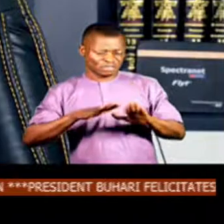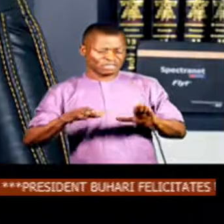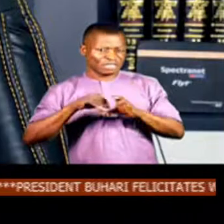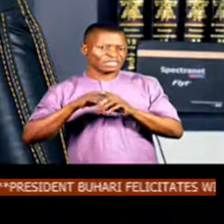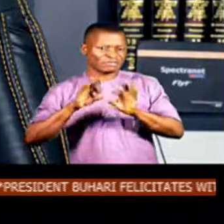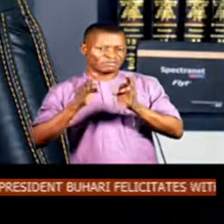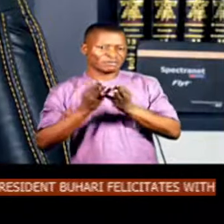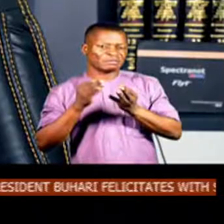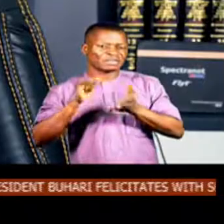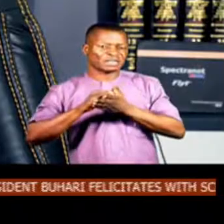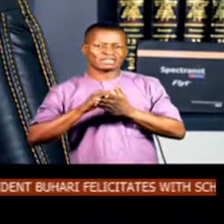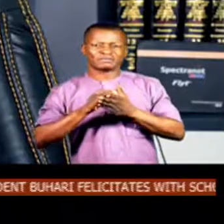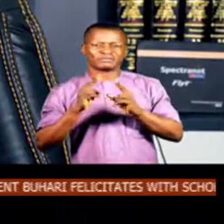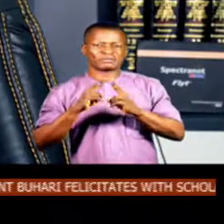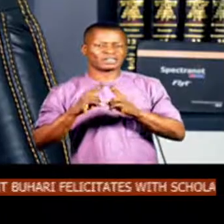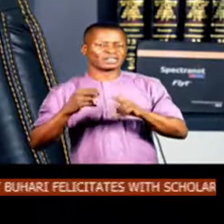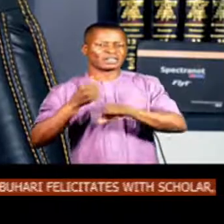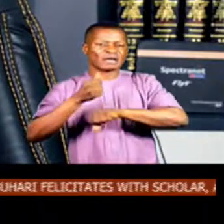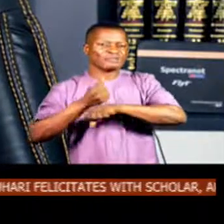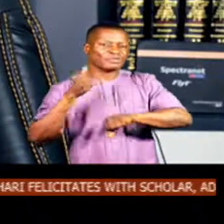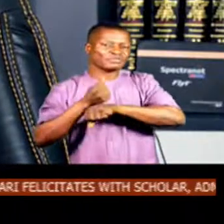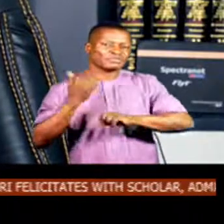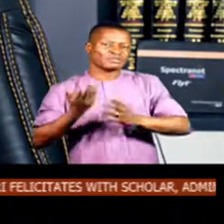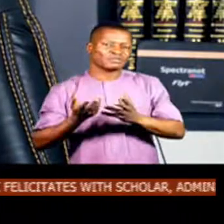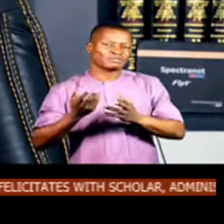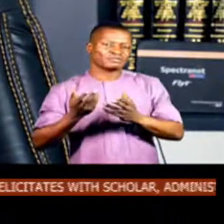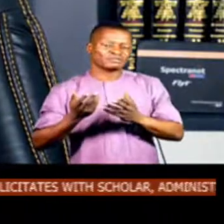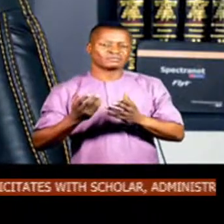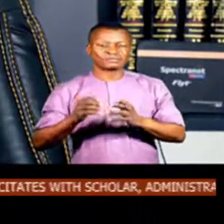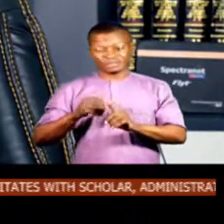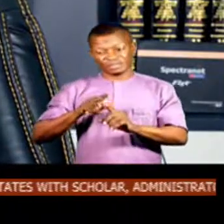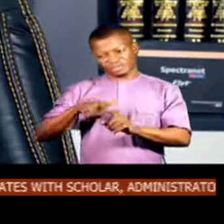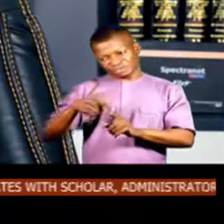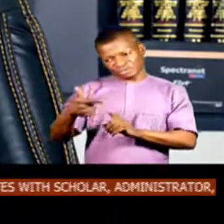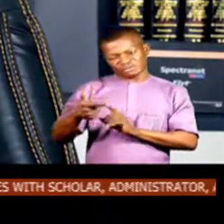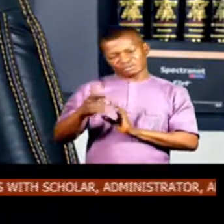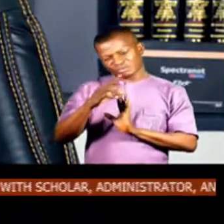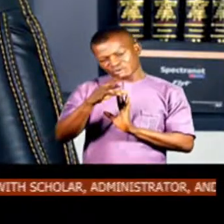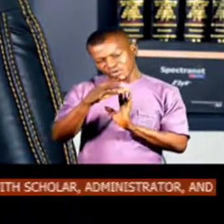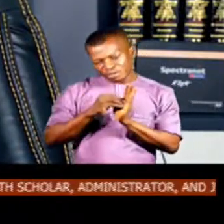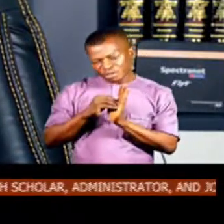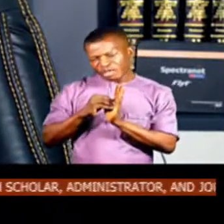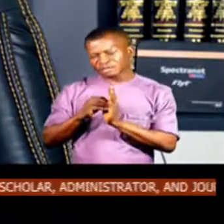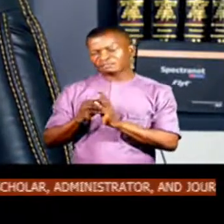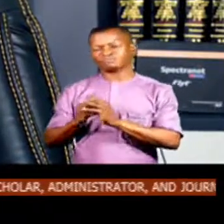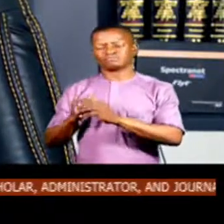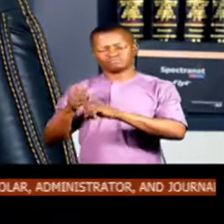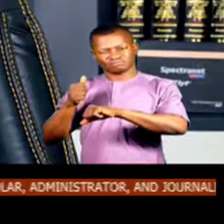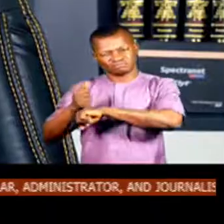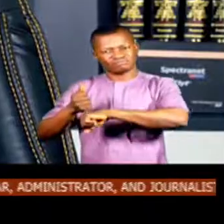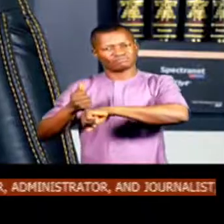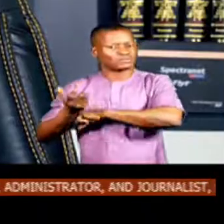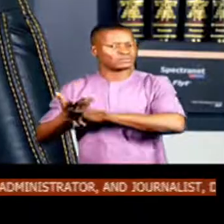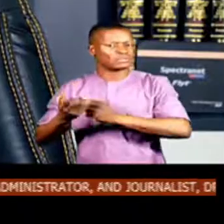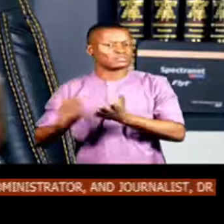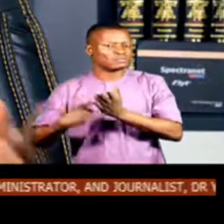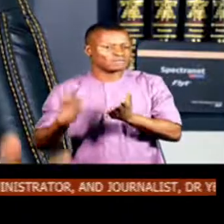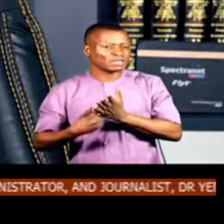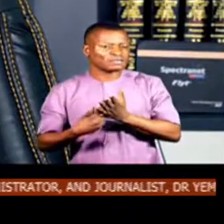situation also grew up to be abusers themselves, or they grew up to be attracted